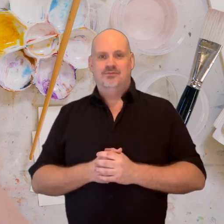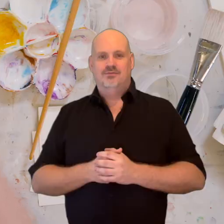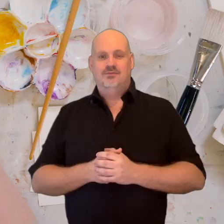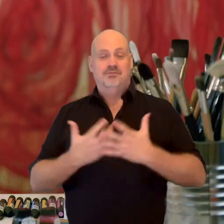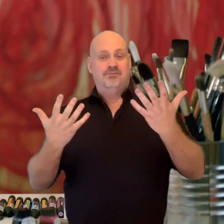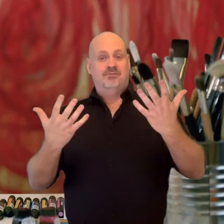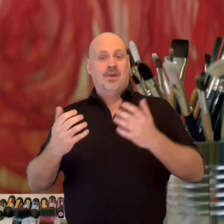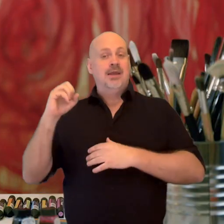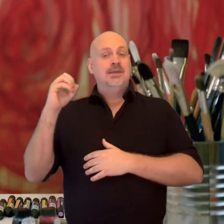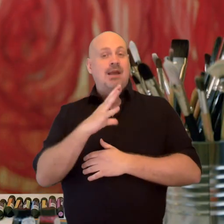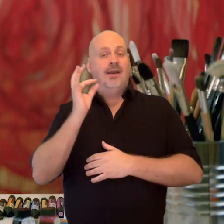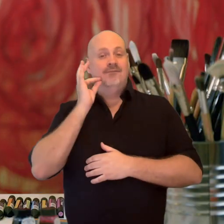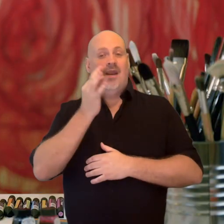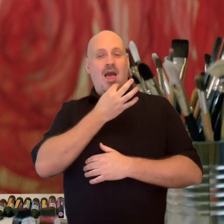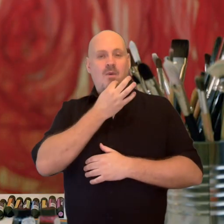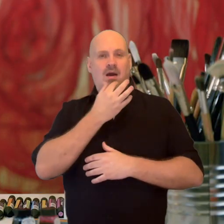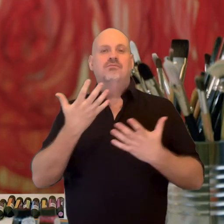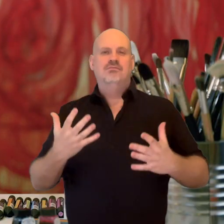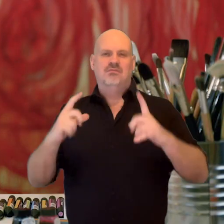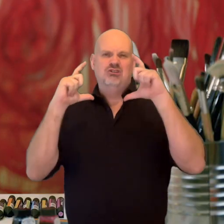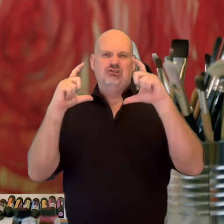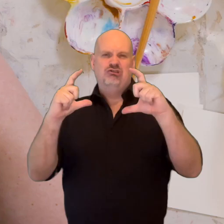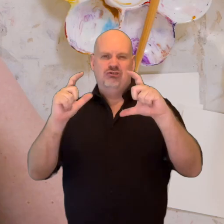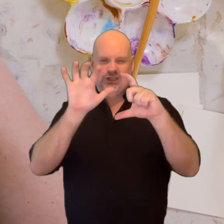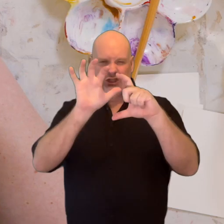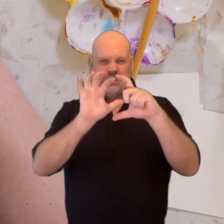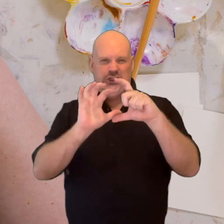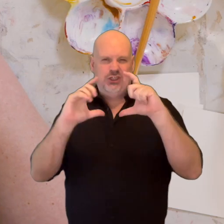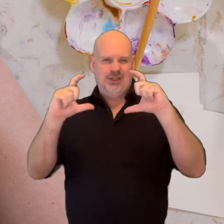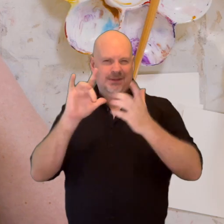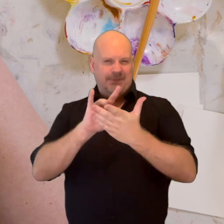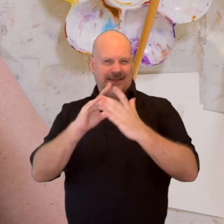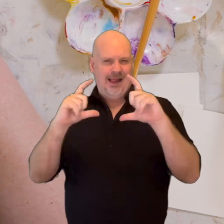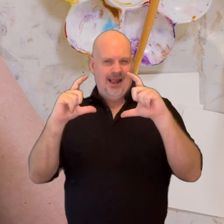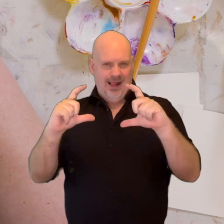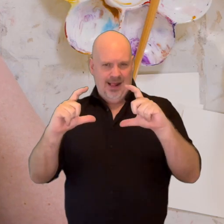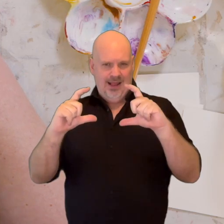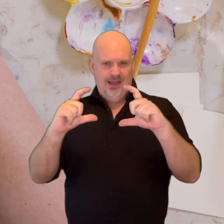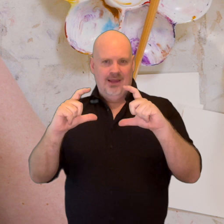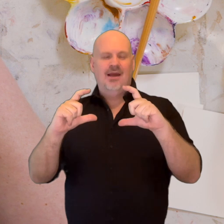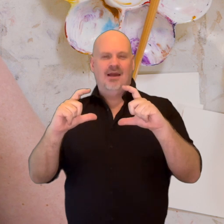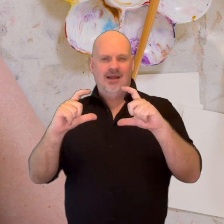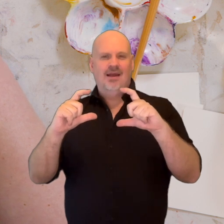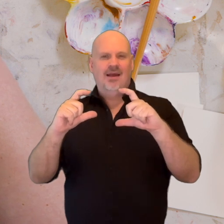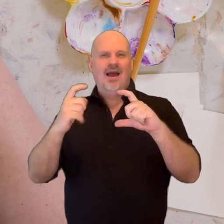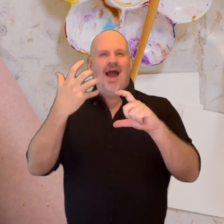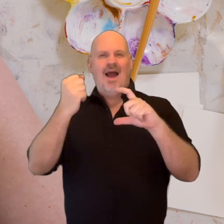So sunflowers have this big seed pod in the middle, and then they have